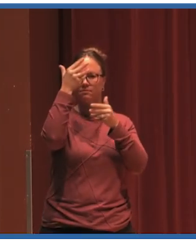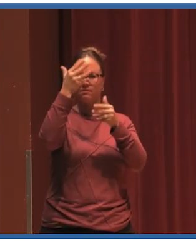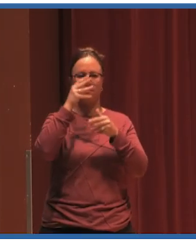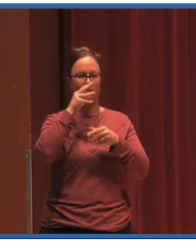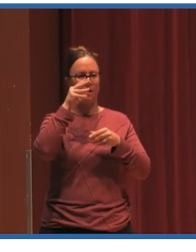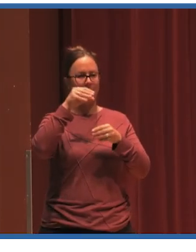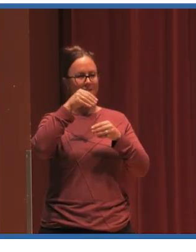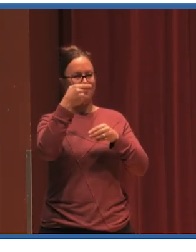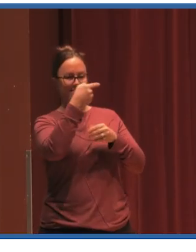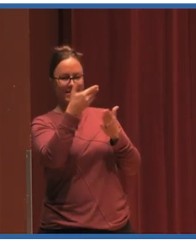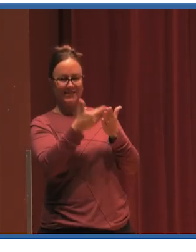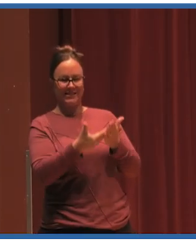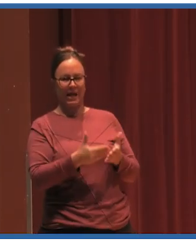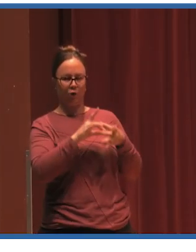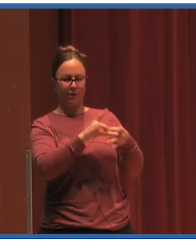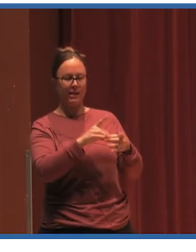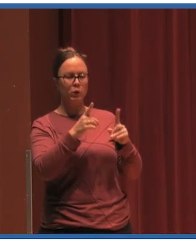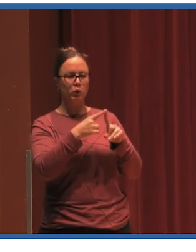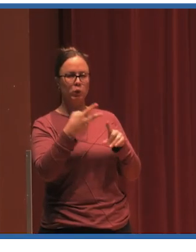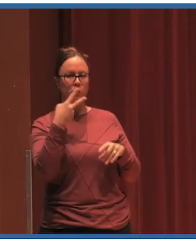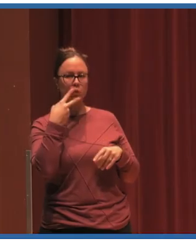that I showed for smoking rates.